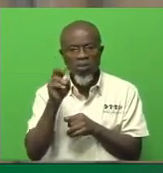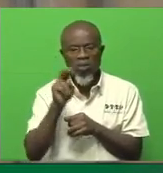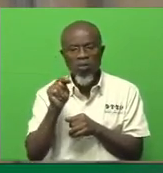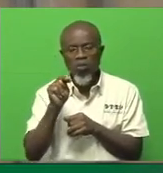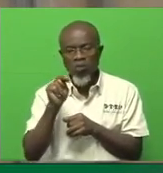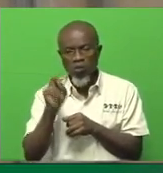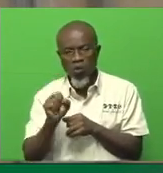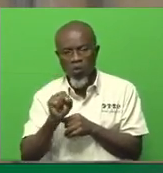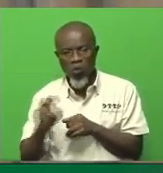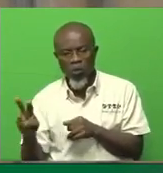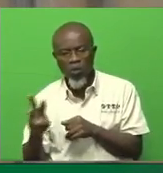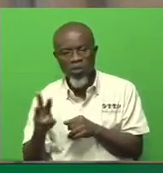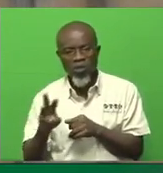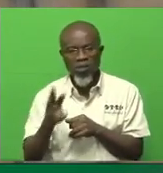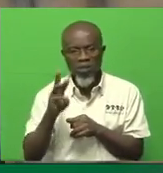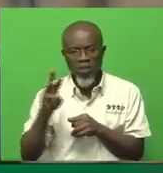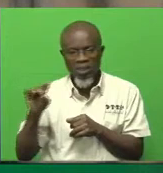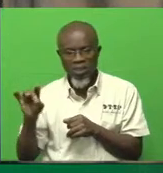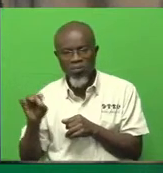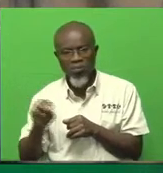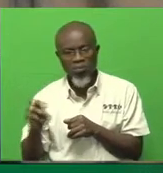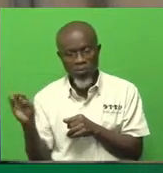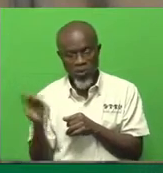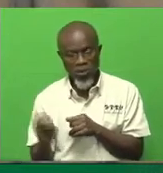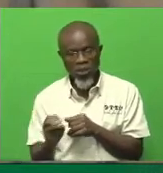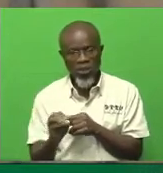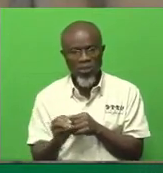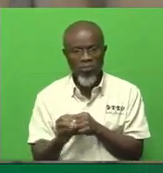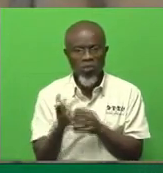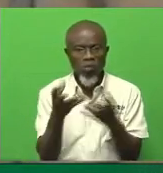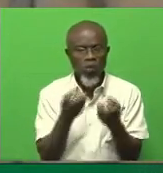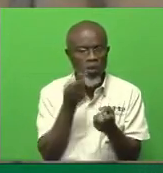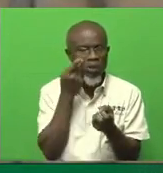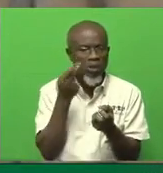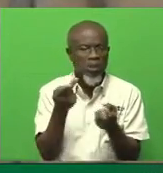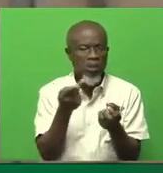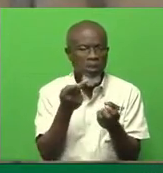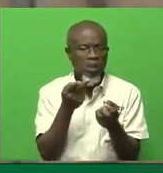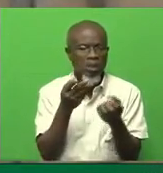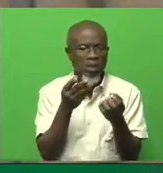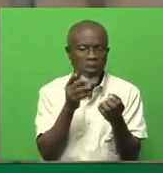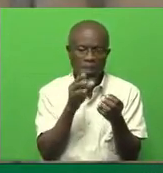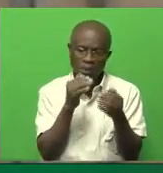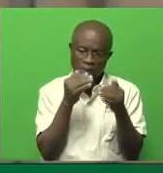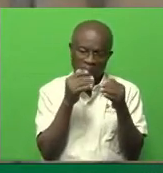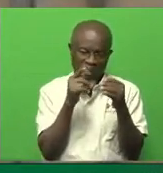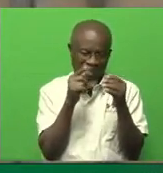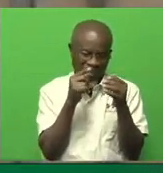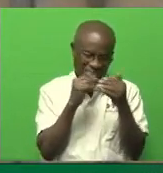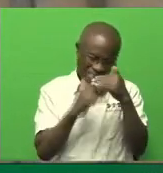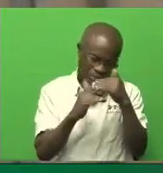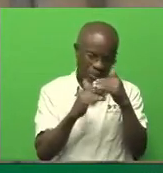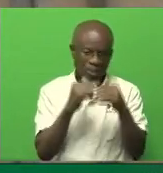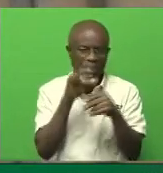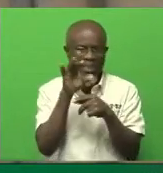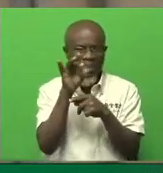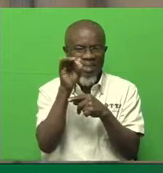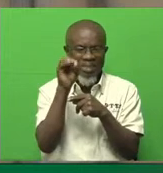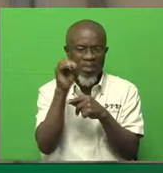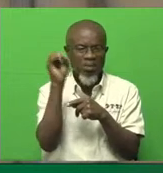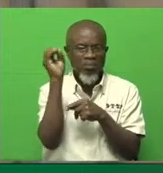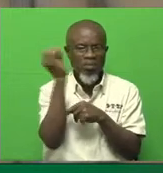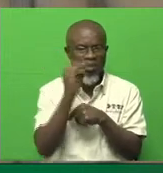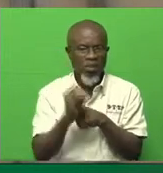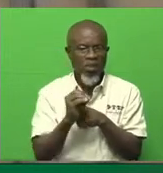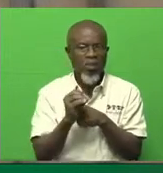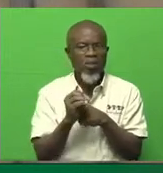Tobago 68 we need a minimum of 80 Readiness to be accredited uh